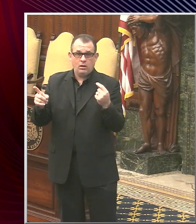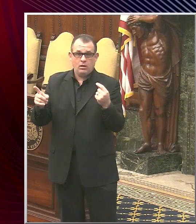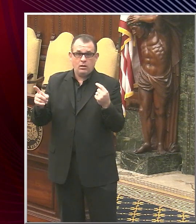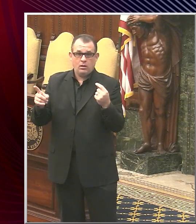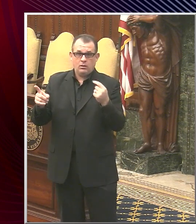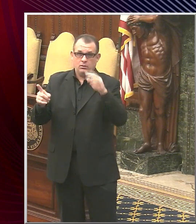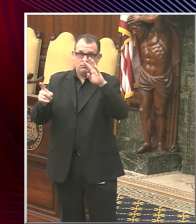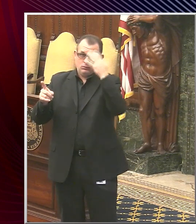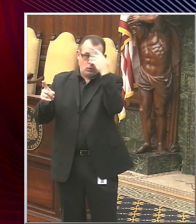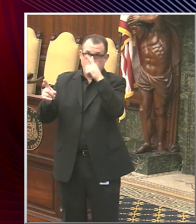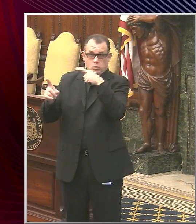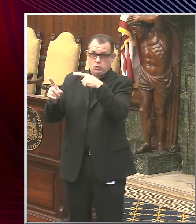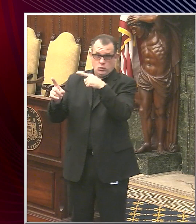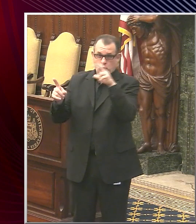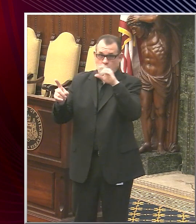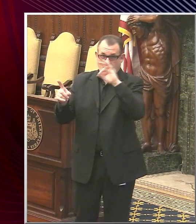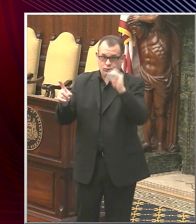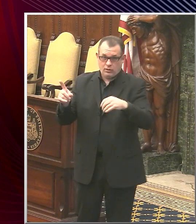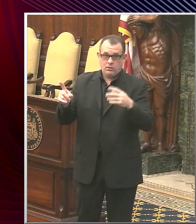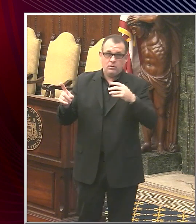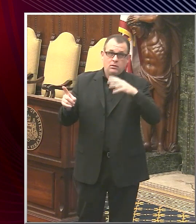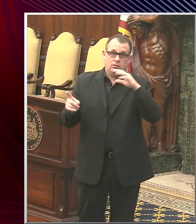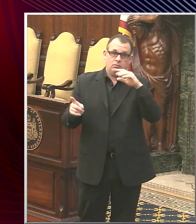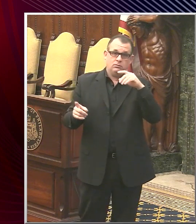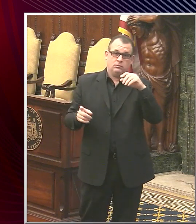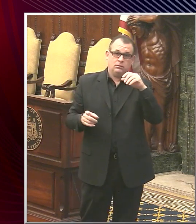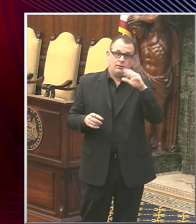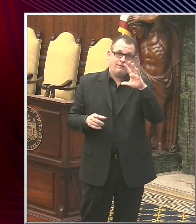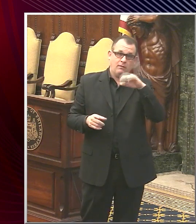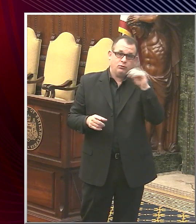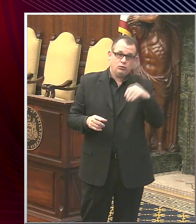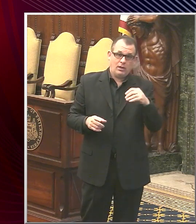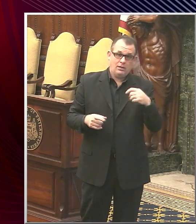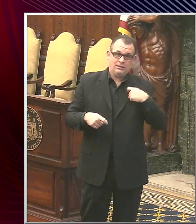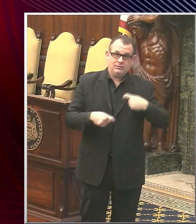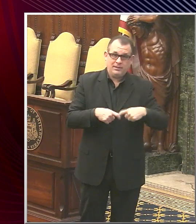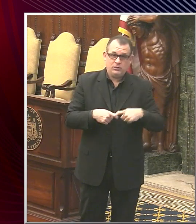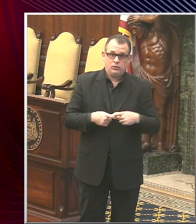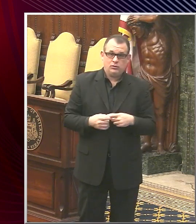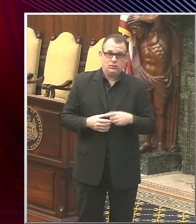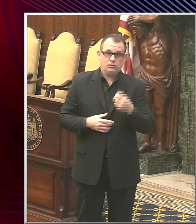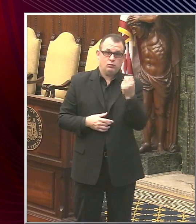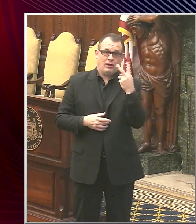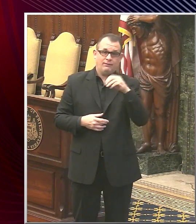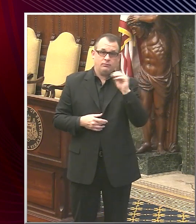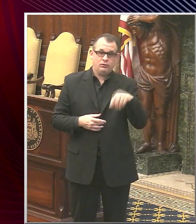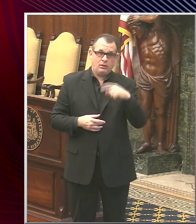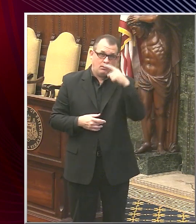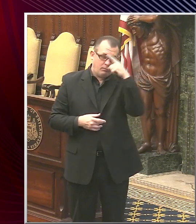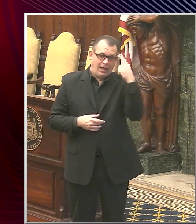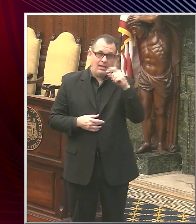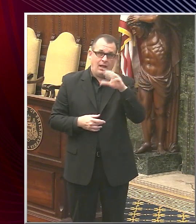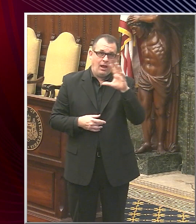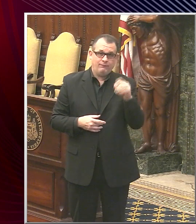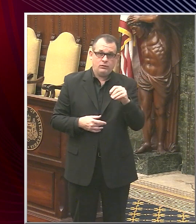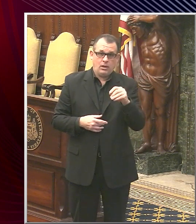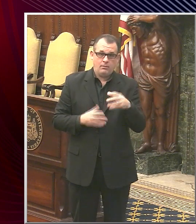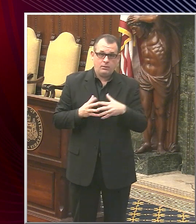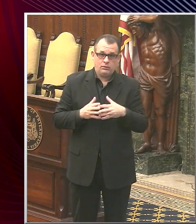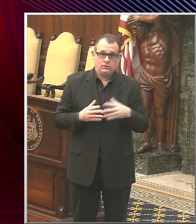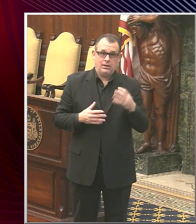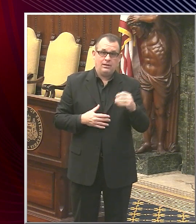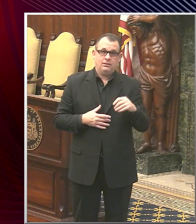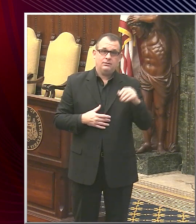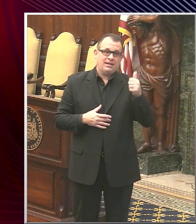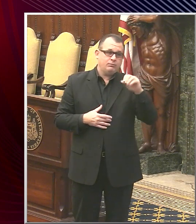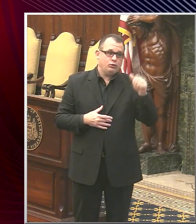unknown. 43% were Caucasian, 5% Hispanic, 12% African American, 10% Asian, and